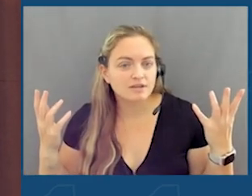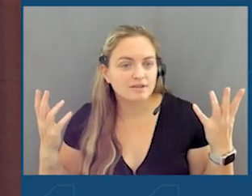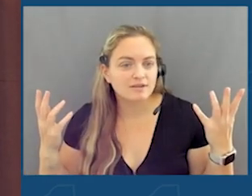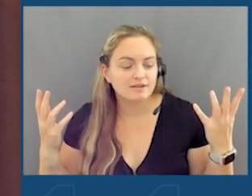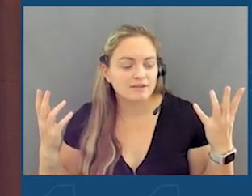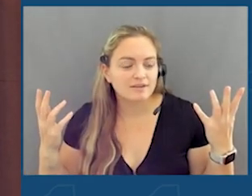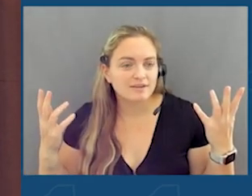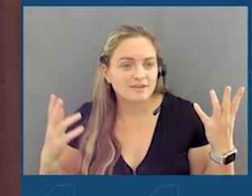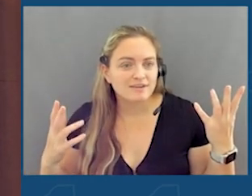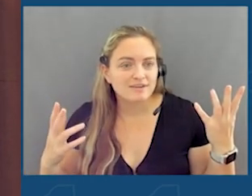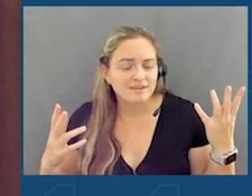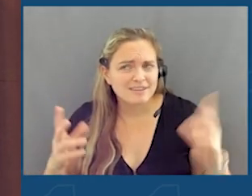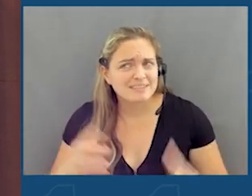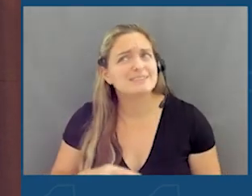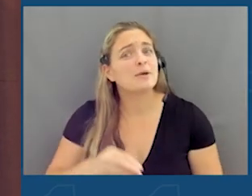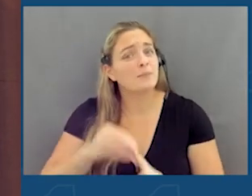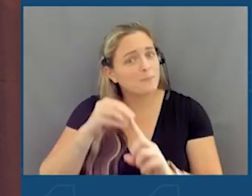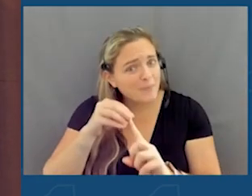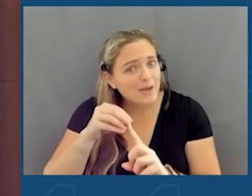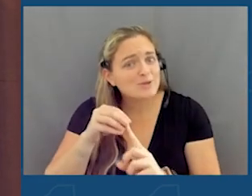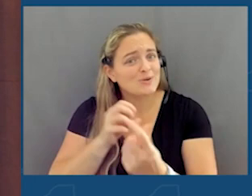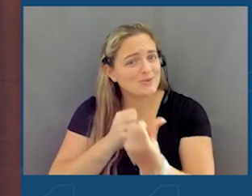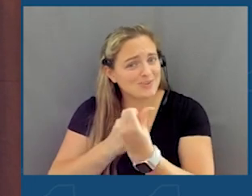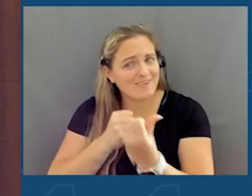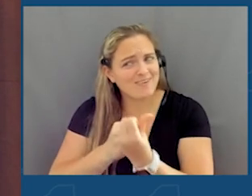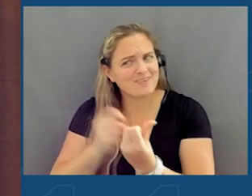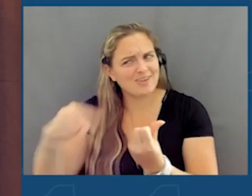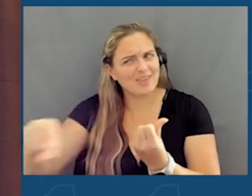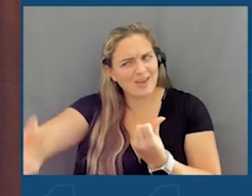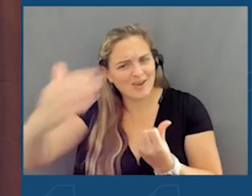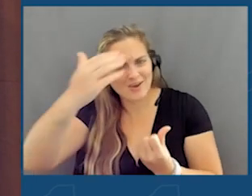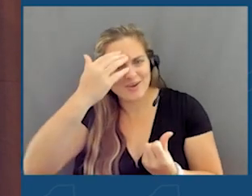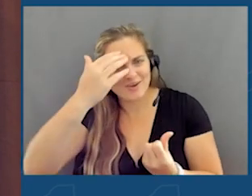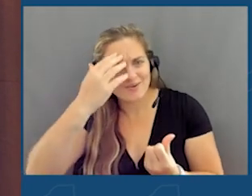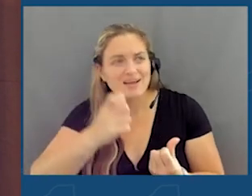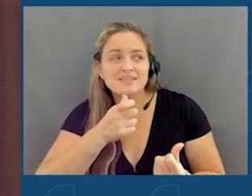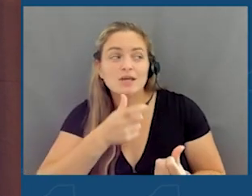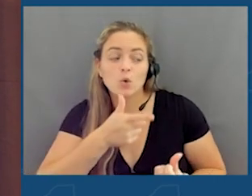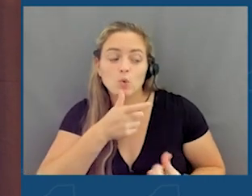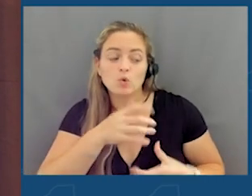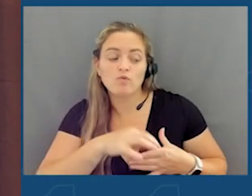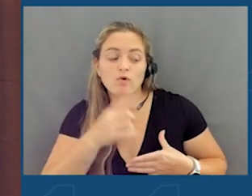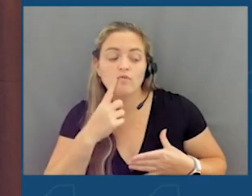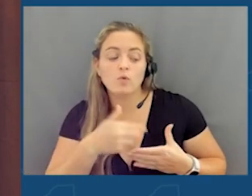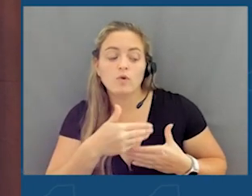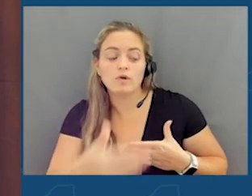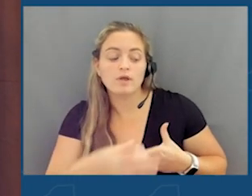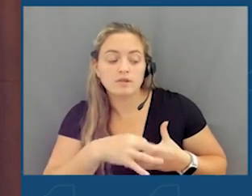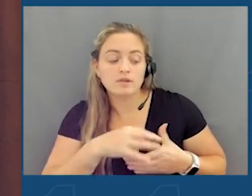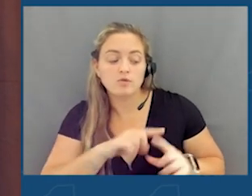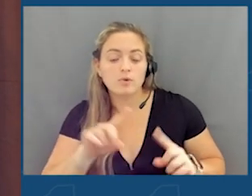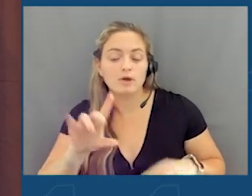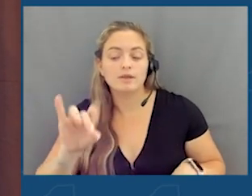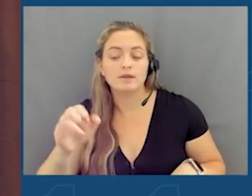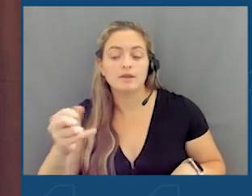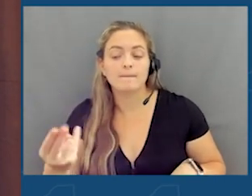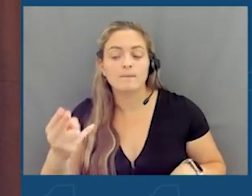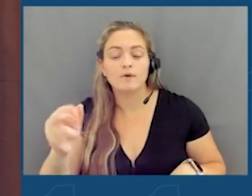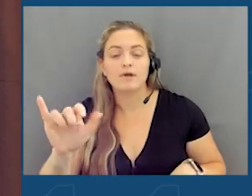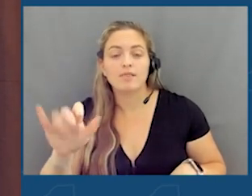I just want to give you a special shout out so everybody knew I'm not saying who to vote for next election. Deborah Glick is your elected official,